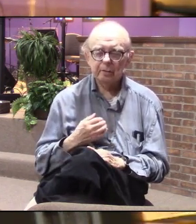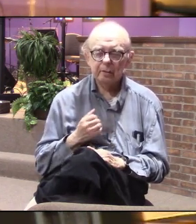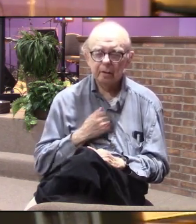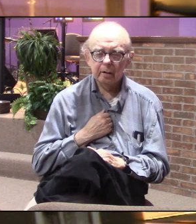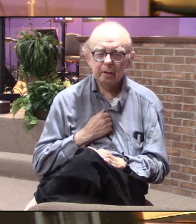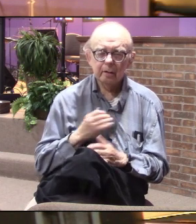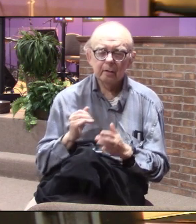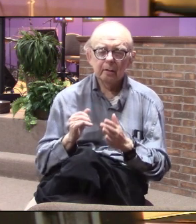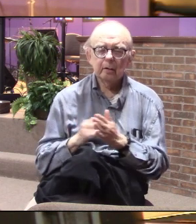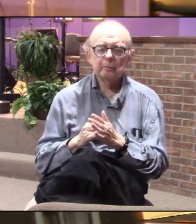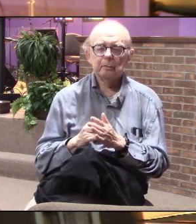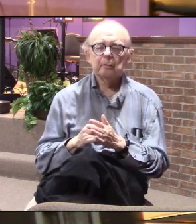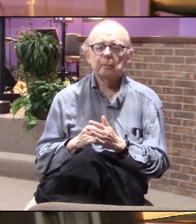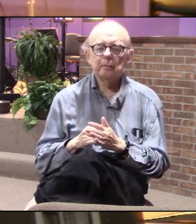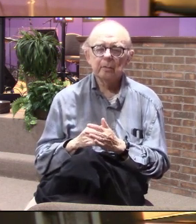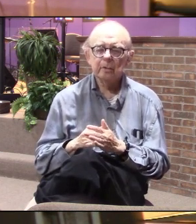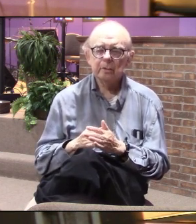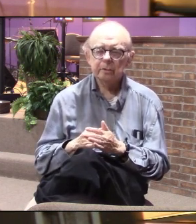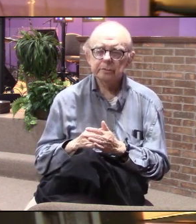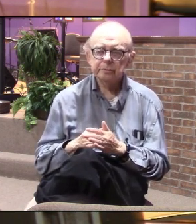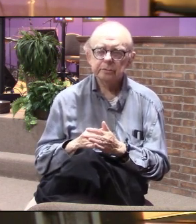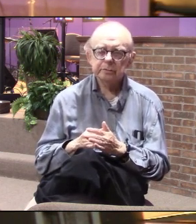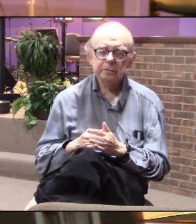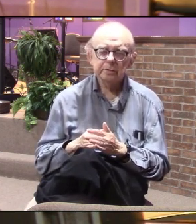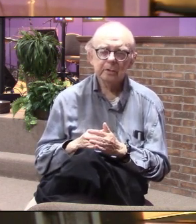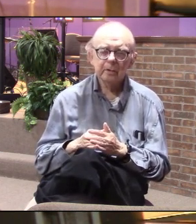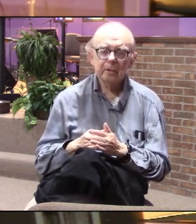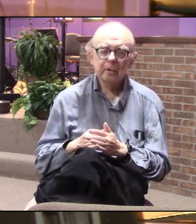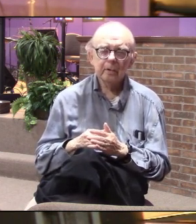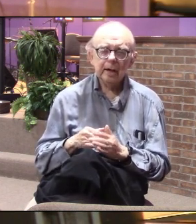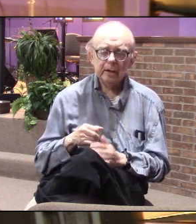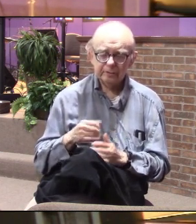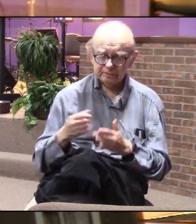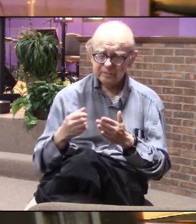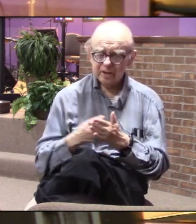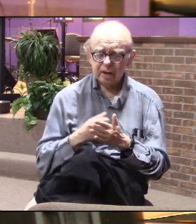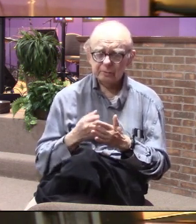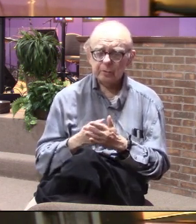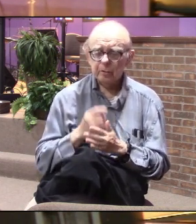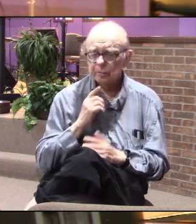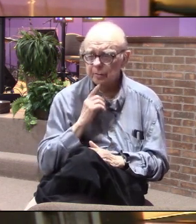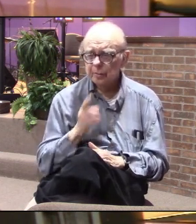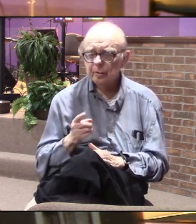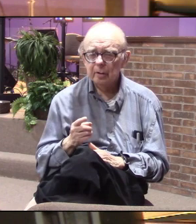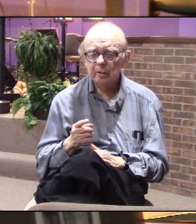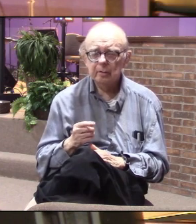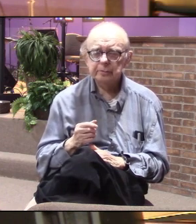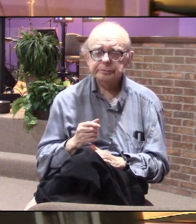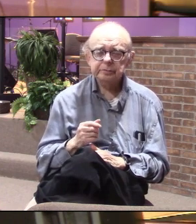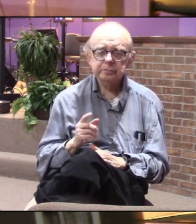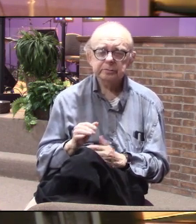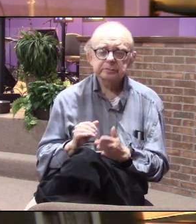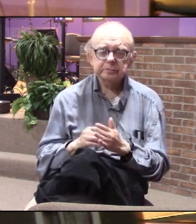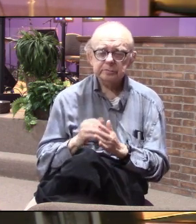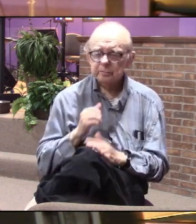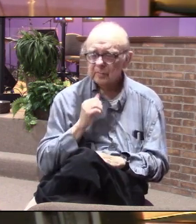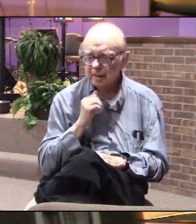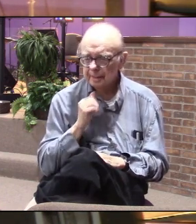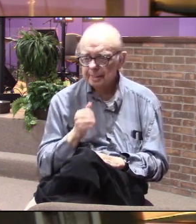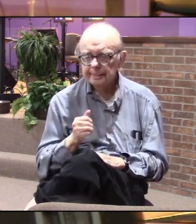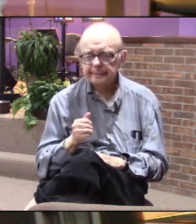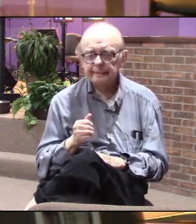And that's the gospel truth. It's not